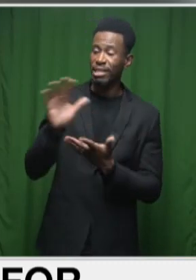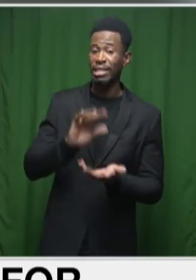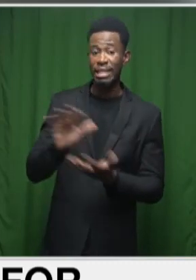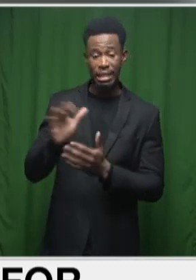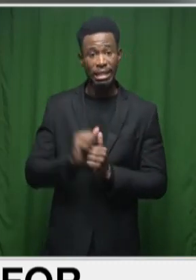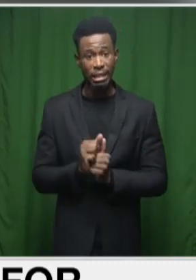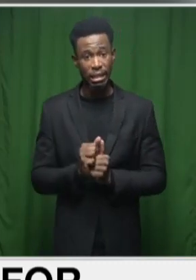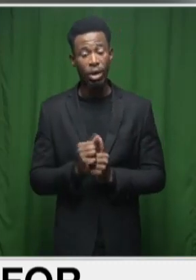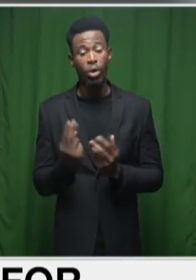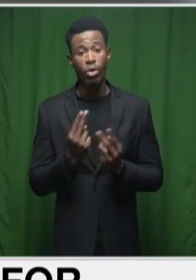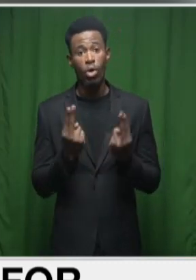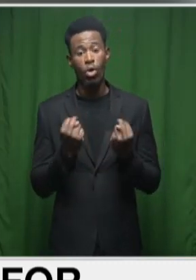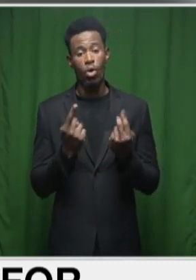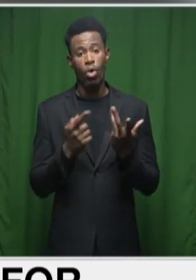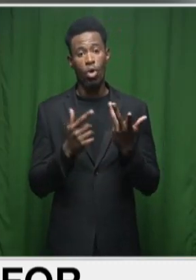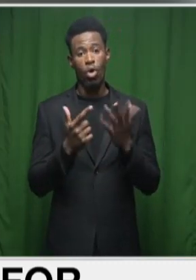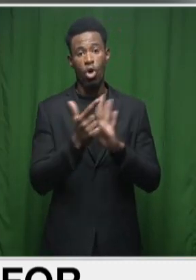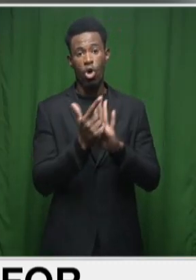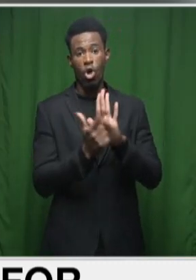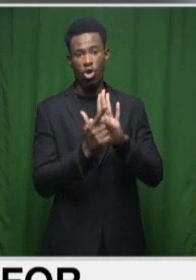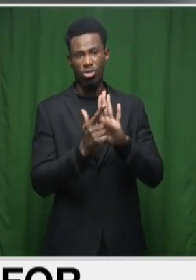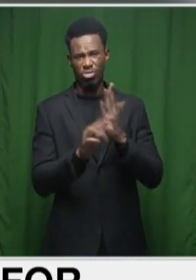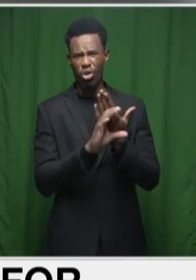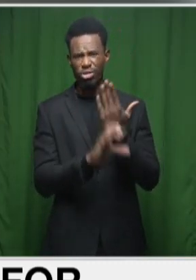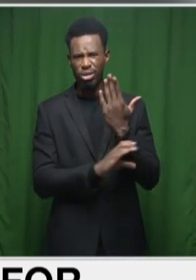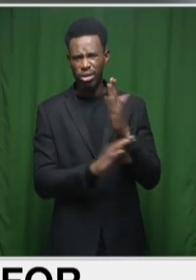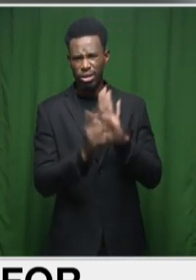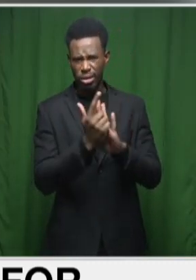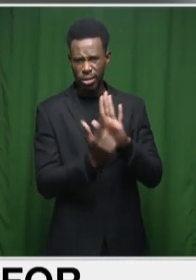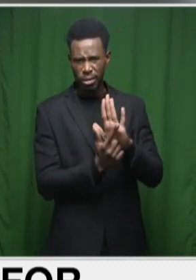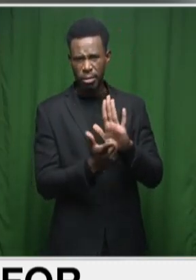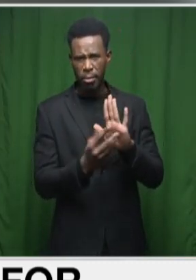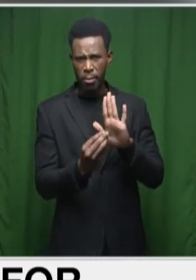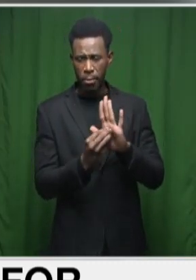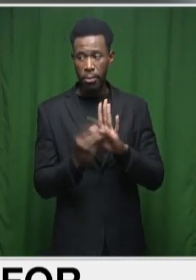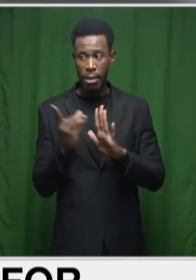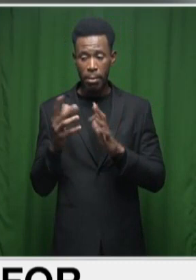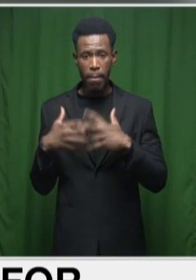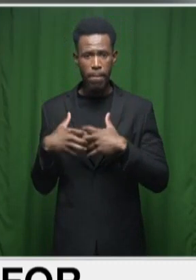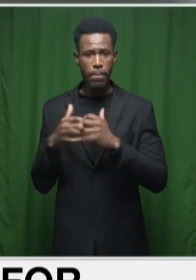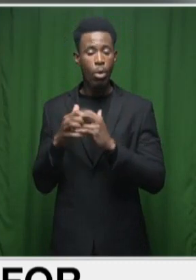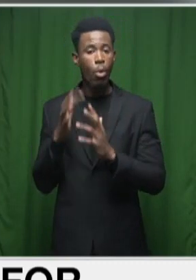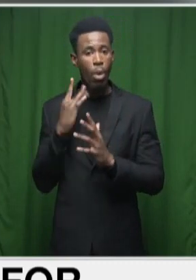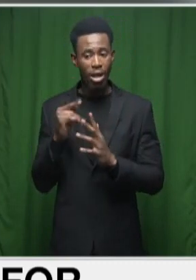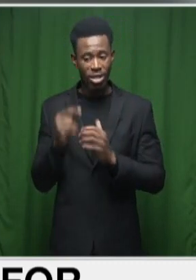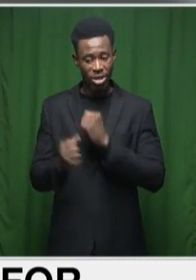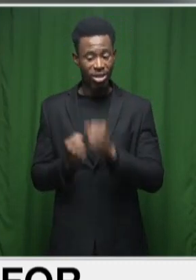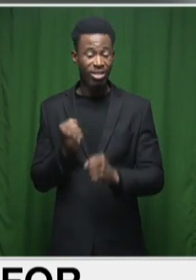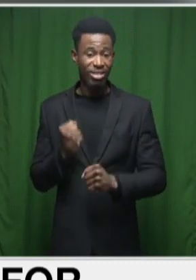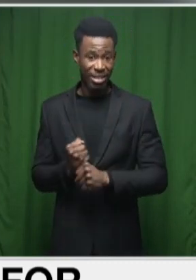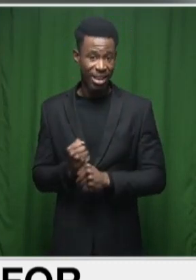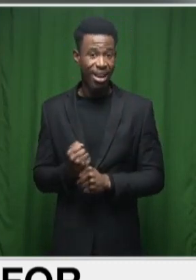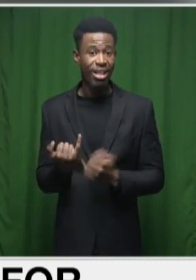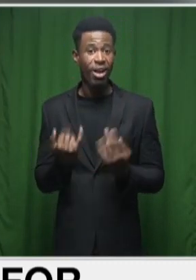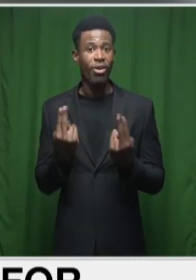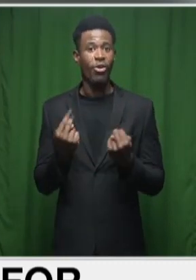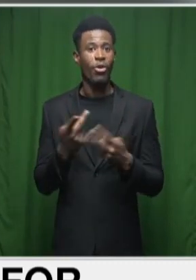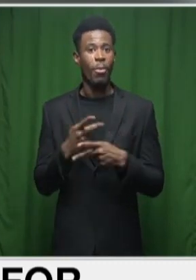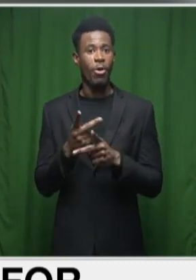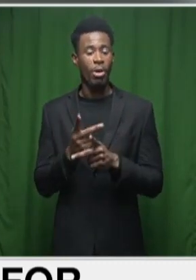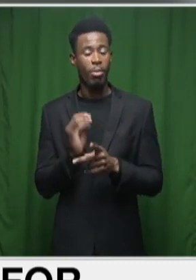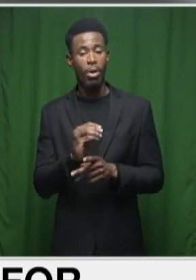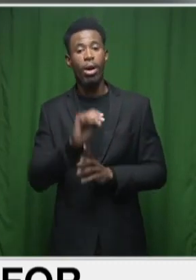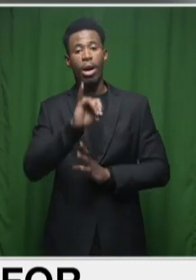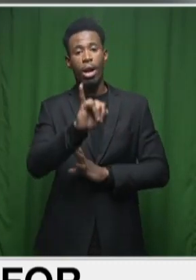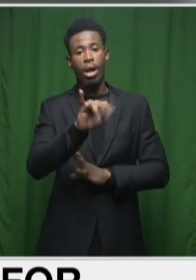already legislated the mechanism early in May this year. So they've included new products there, such as, iron ore, which